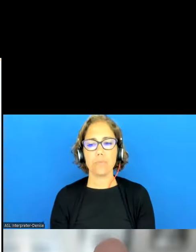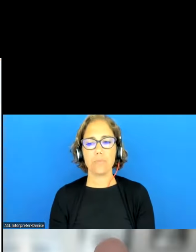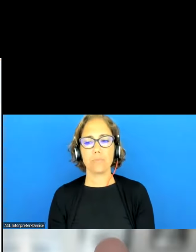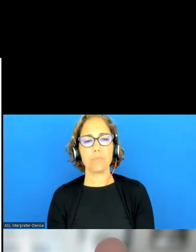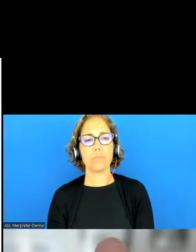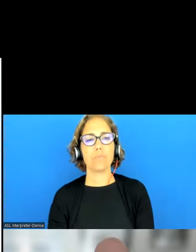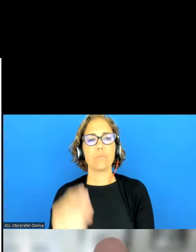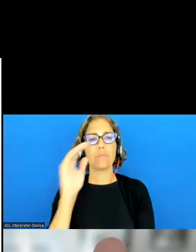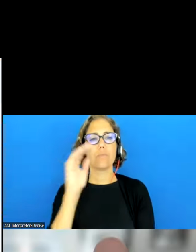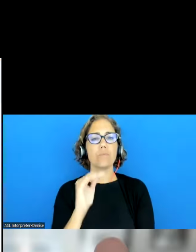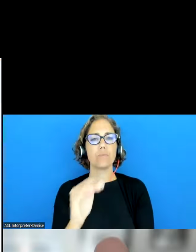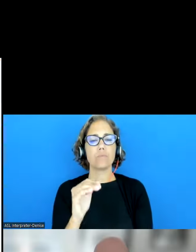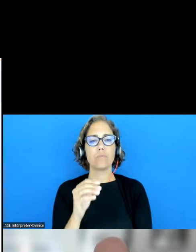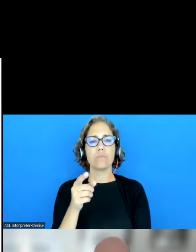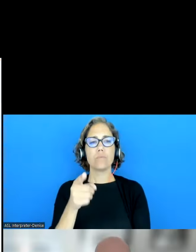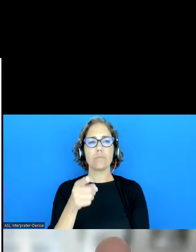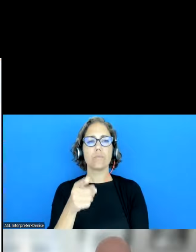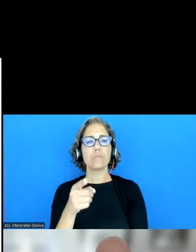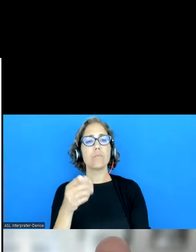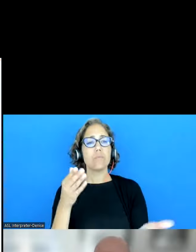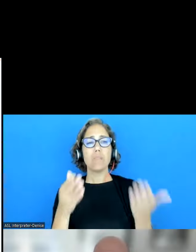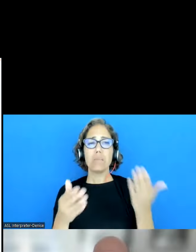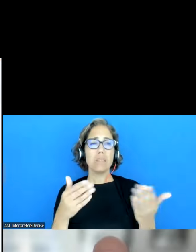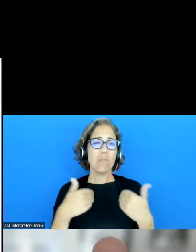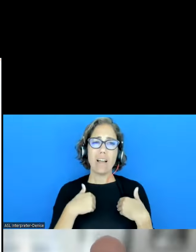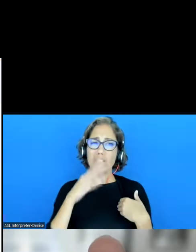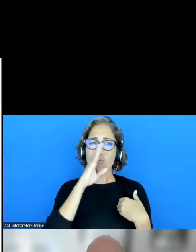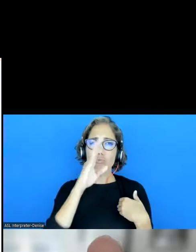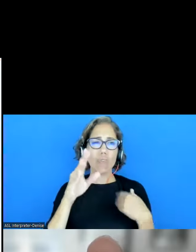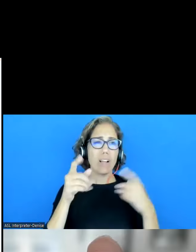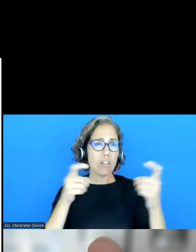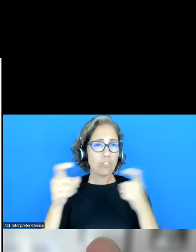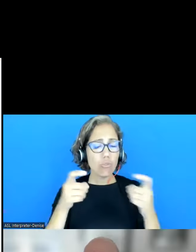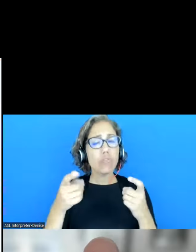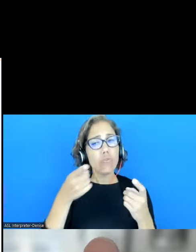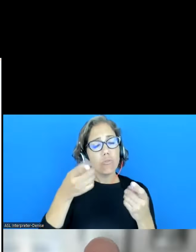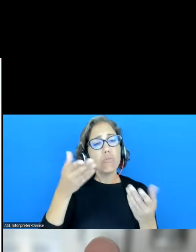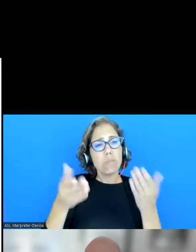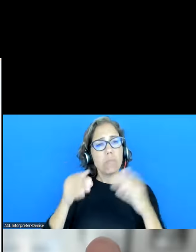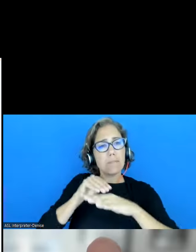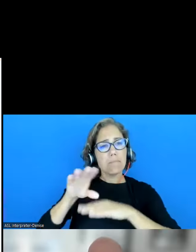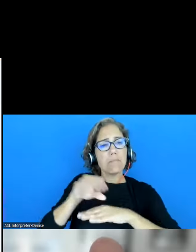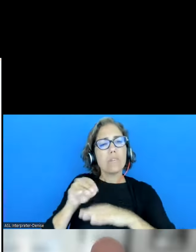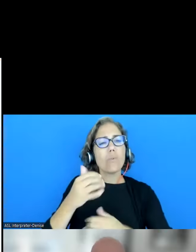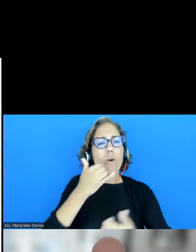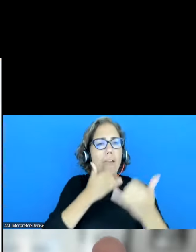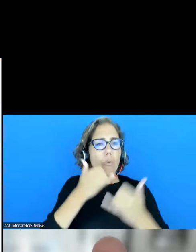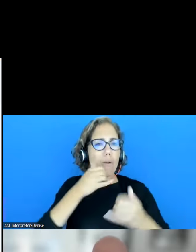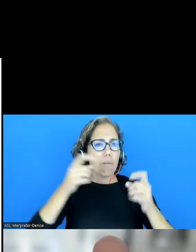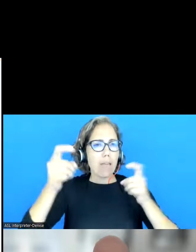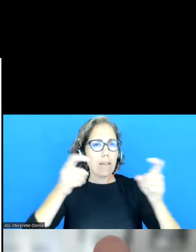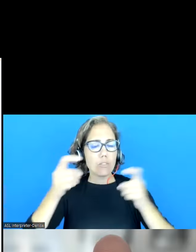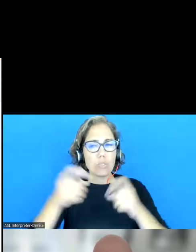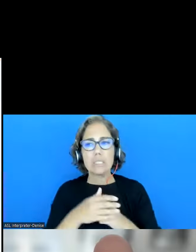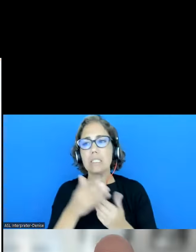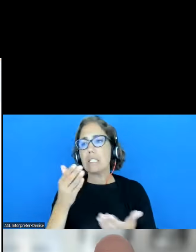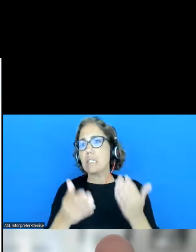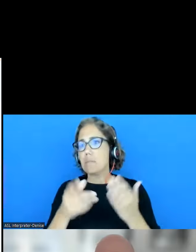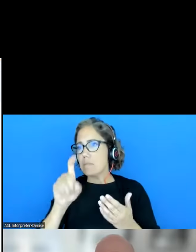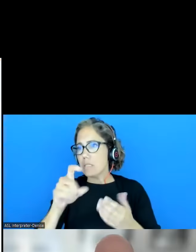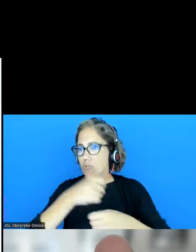An area where you may not have direct control, but you may actually advise on it, is around error management. You may be asked to create